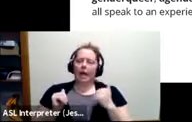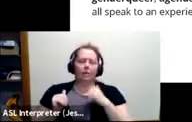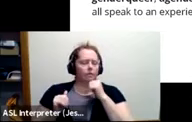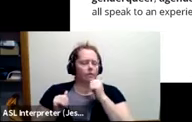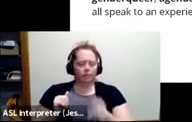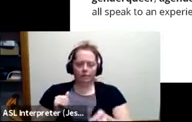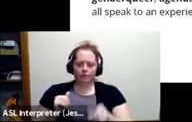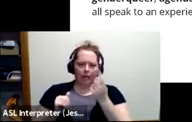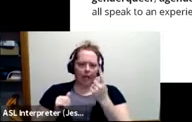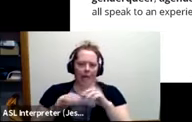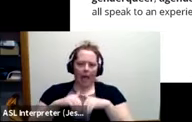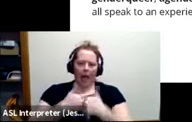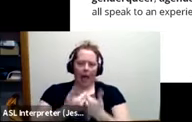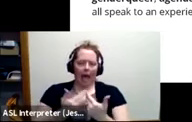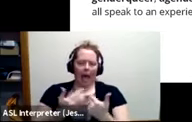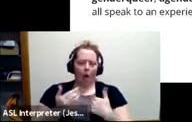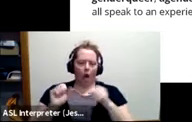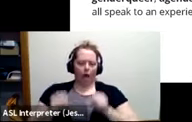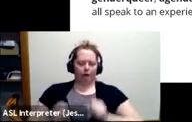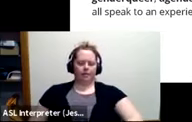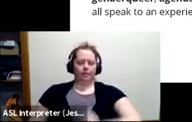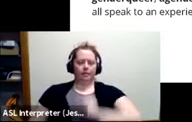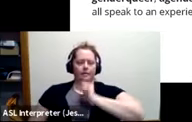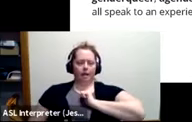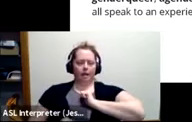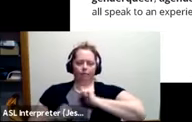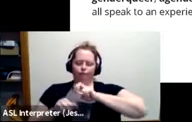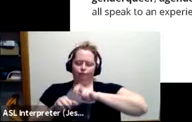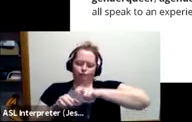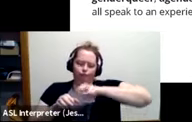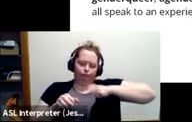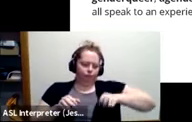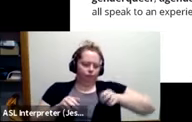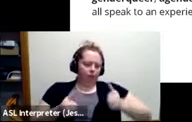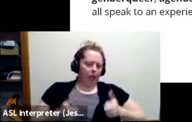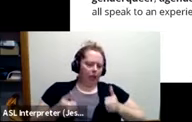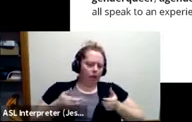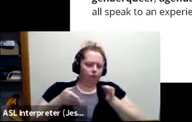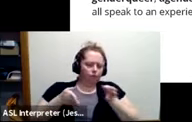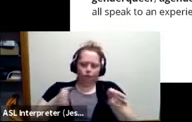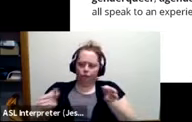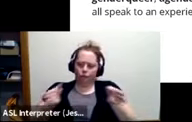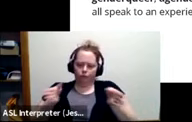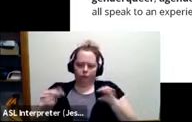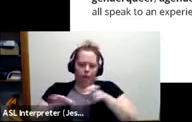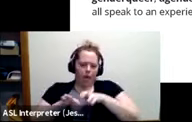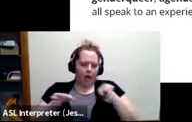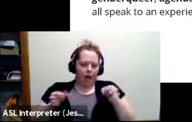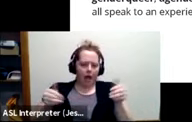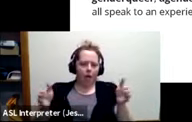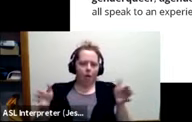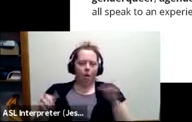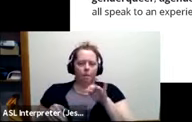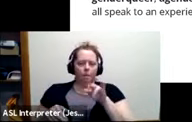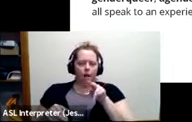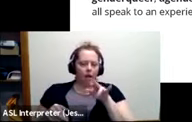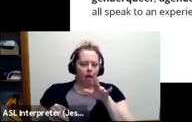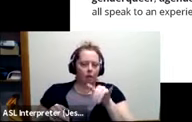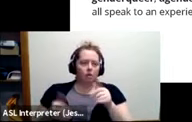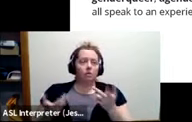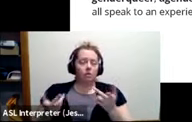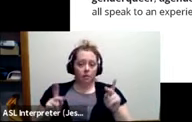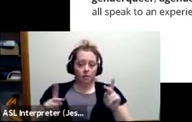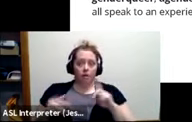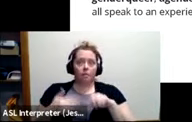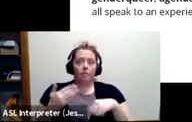fit outside of that. But getting the education, yes, trans people are educated about other genders as well. And